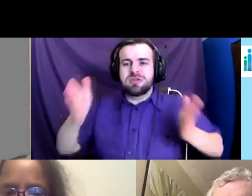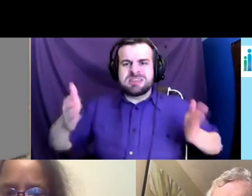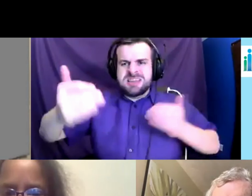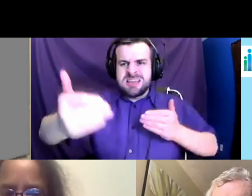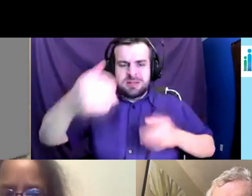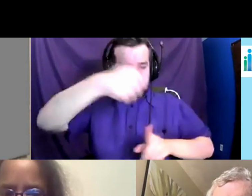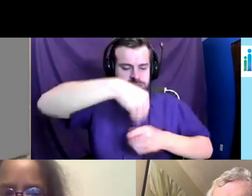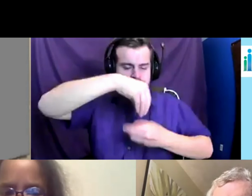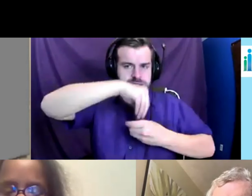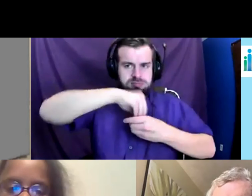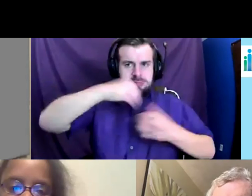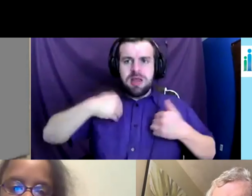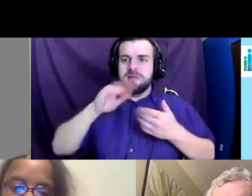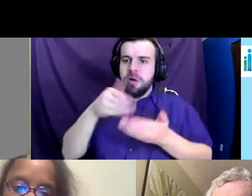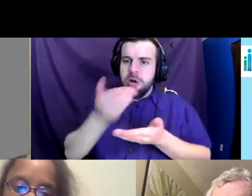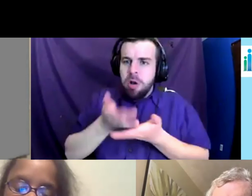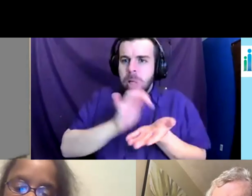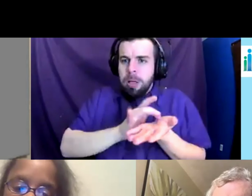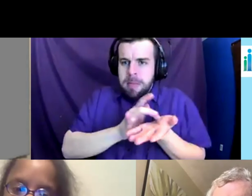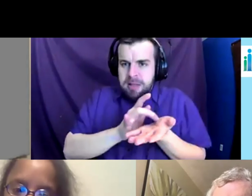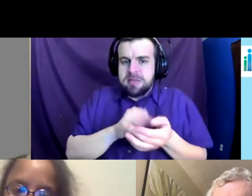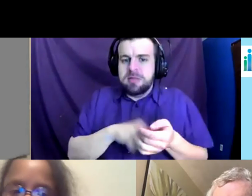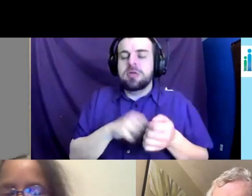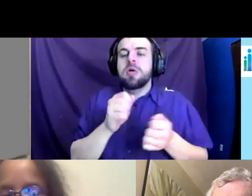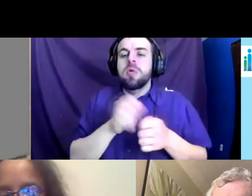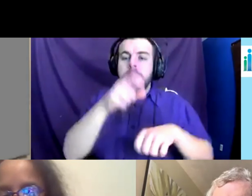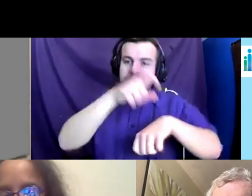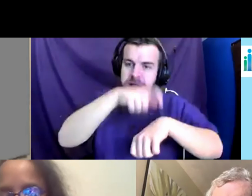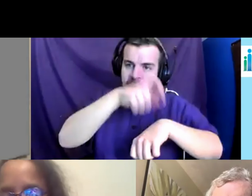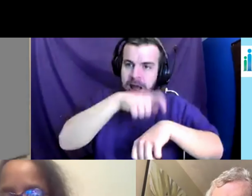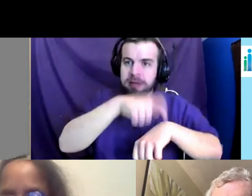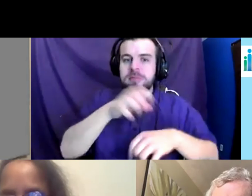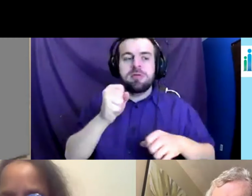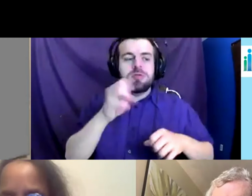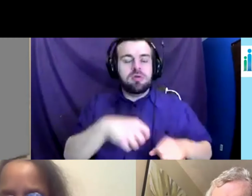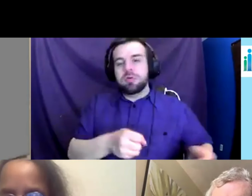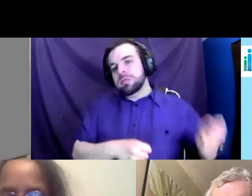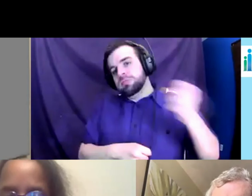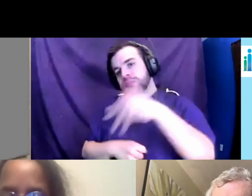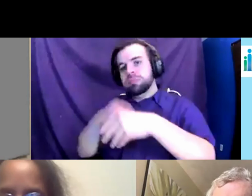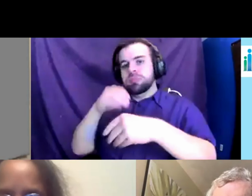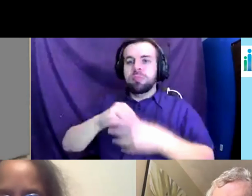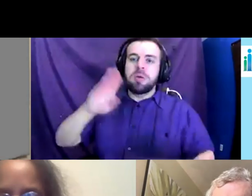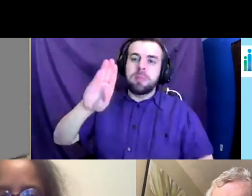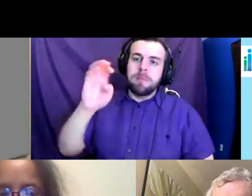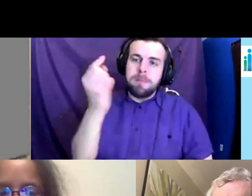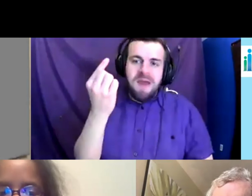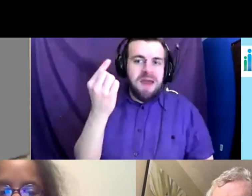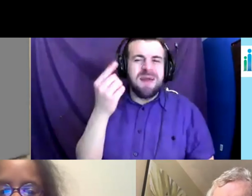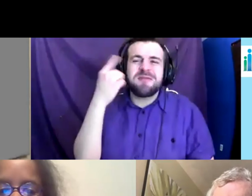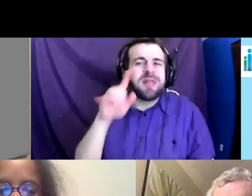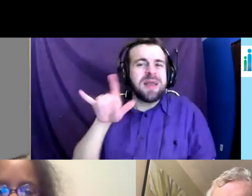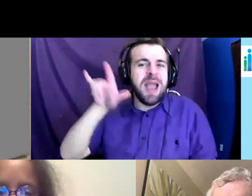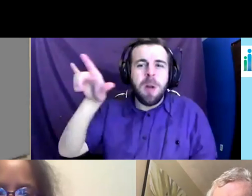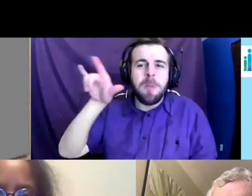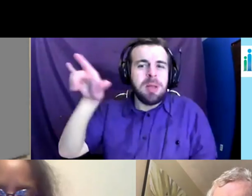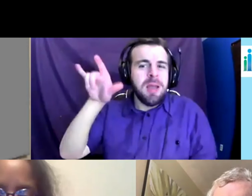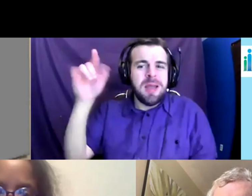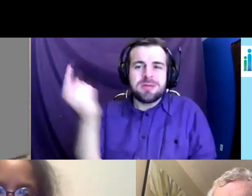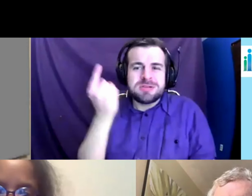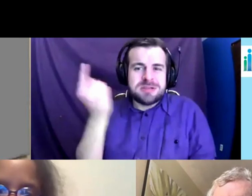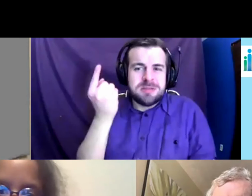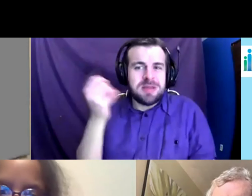what time you take it, and you can put it in your bag, like if you're traveling on an airplane or in a car, and if you don't want to take